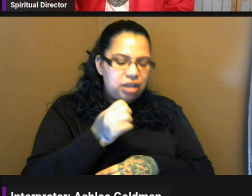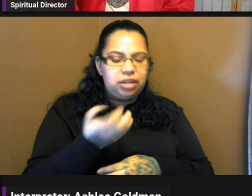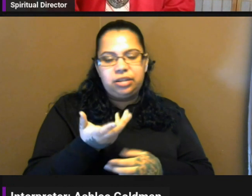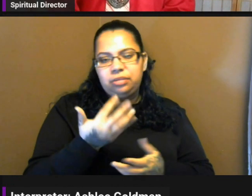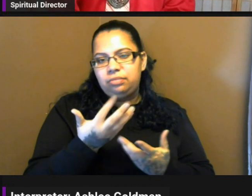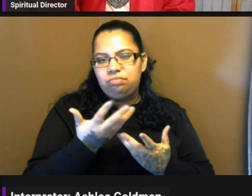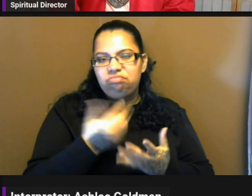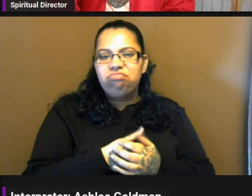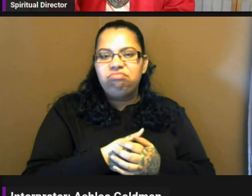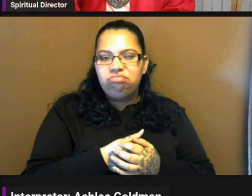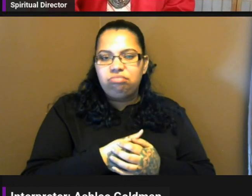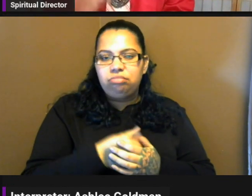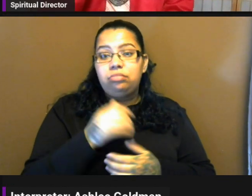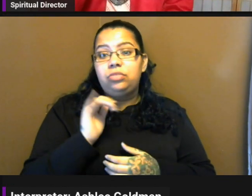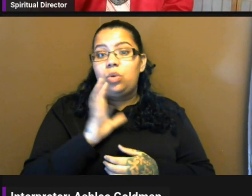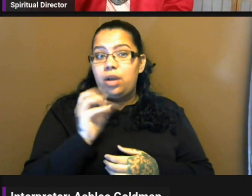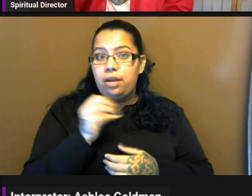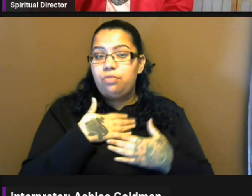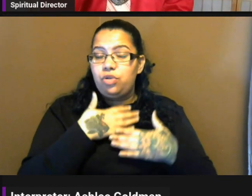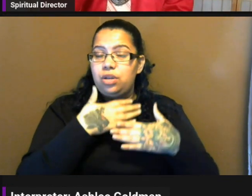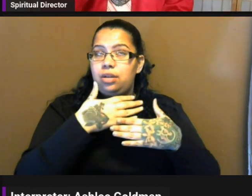And breathe on this one.